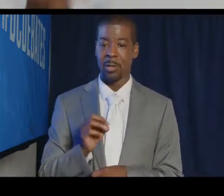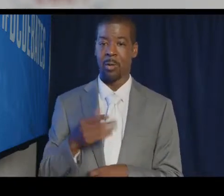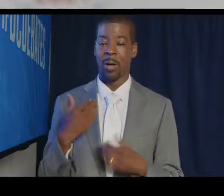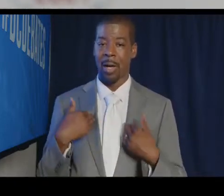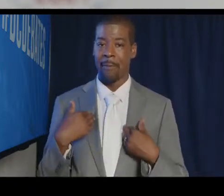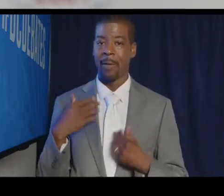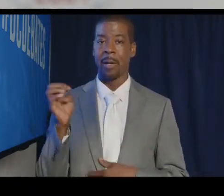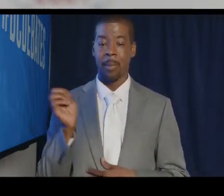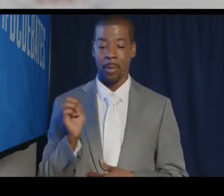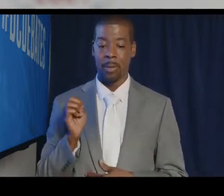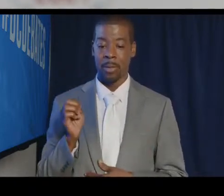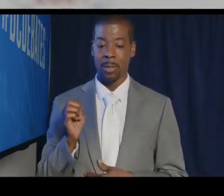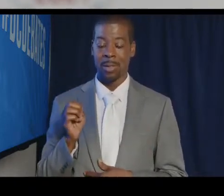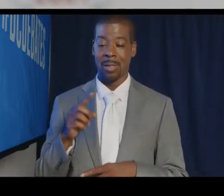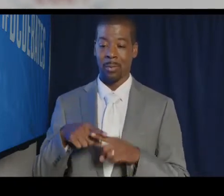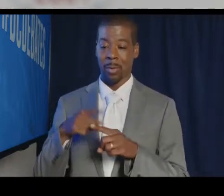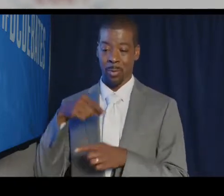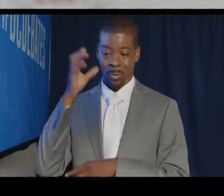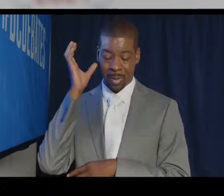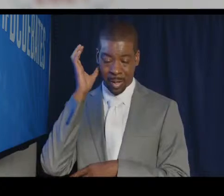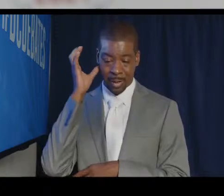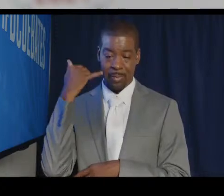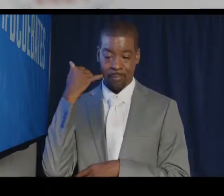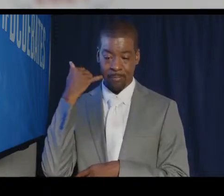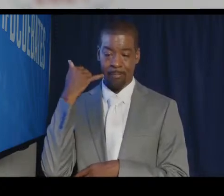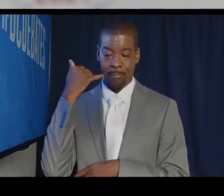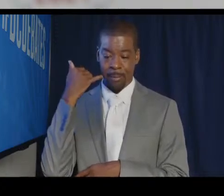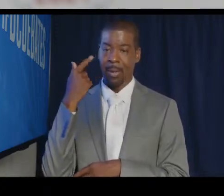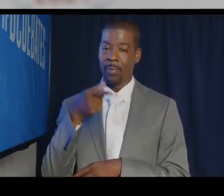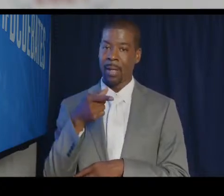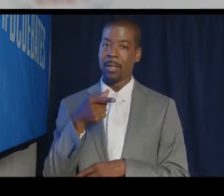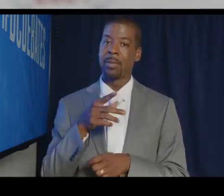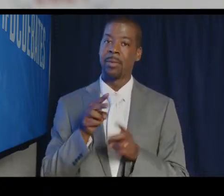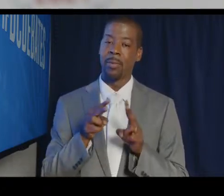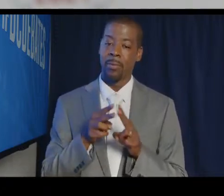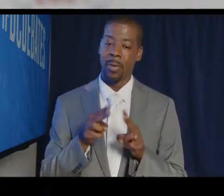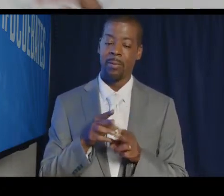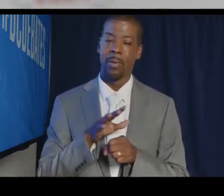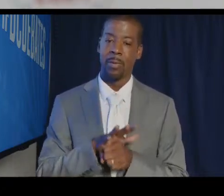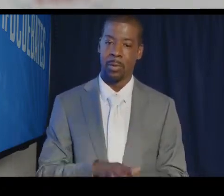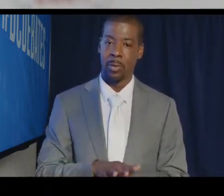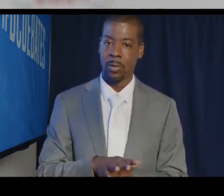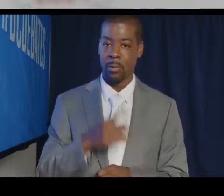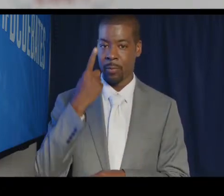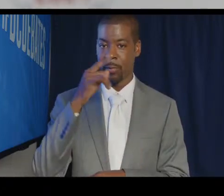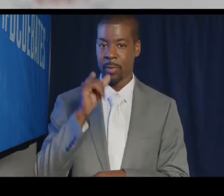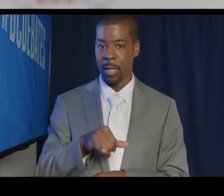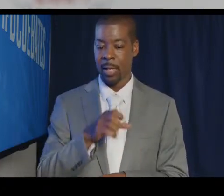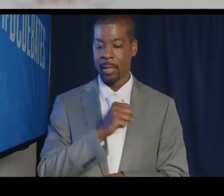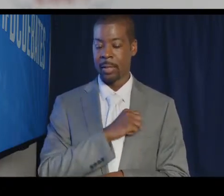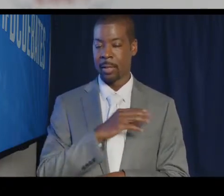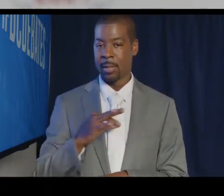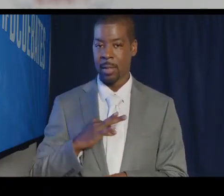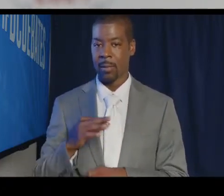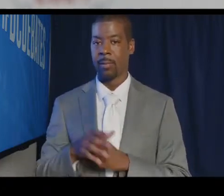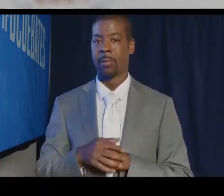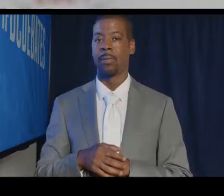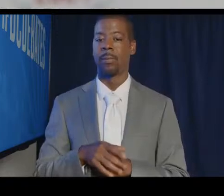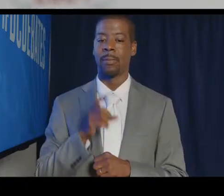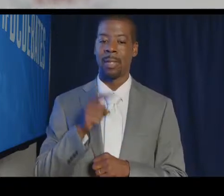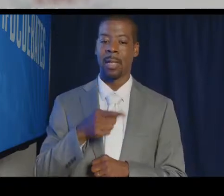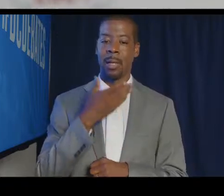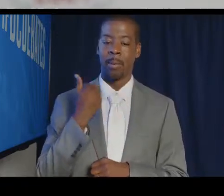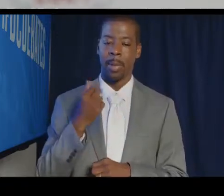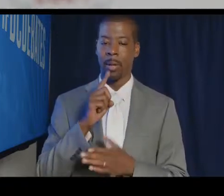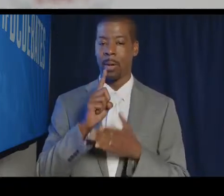is a lot on someone to have to handle. We have to be able to handle and support our staff better, right? So more staffing, better hours, better